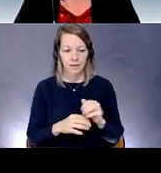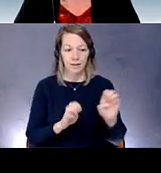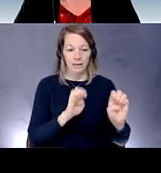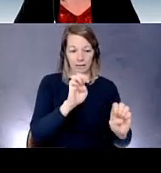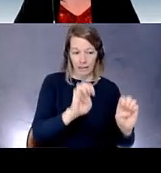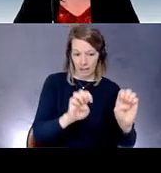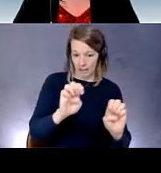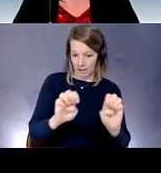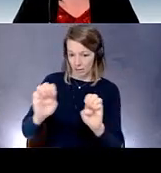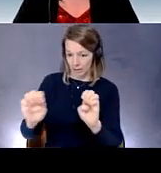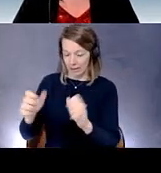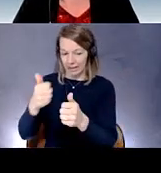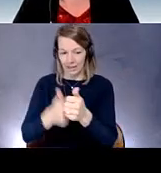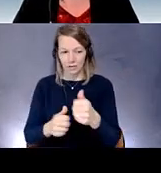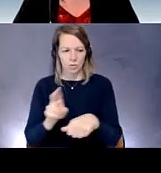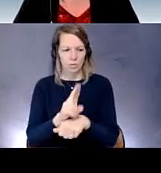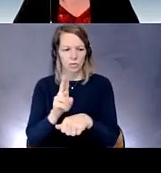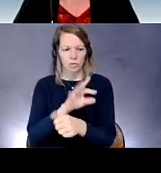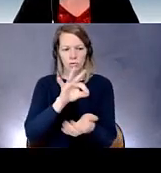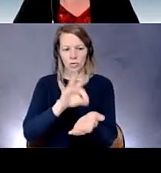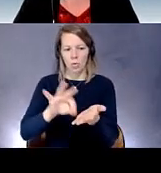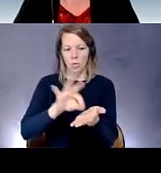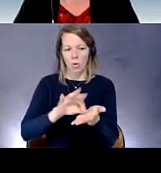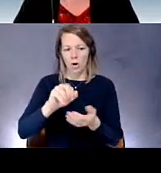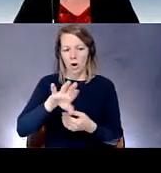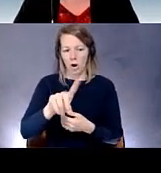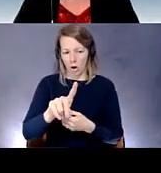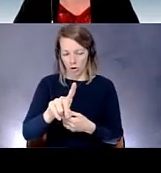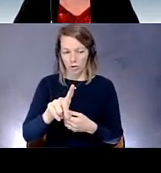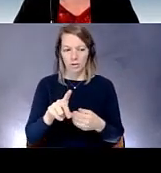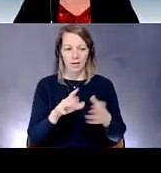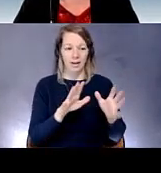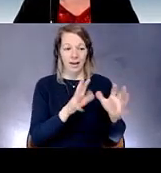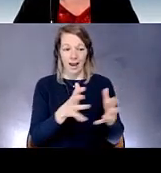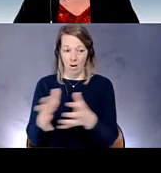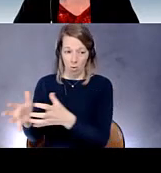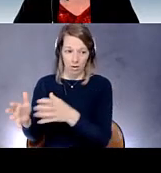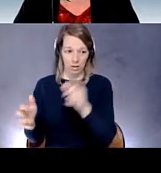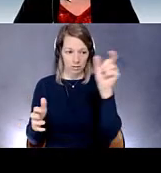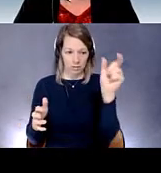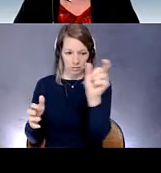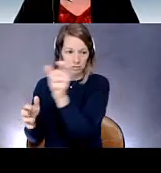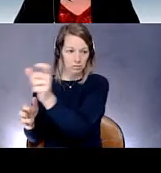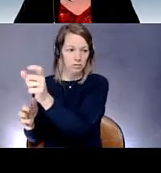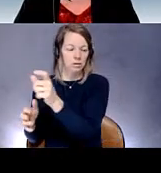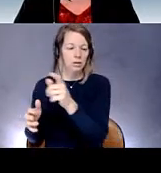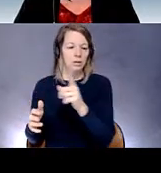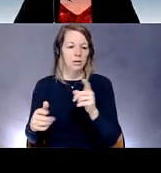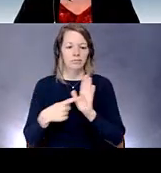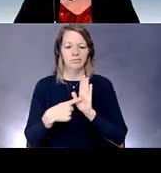hospital using a scorecard. The categories in the scorecard reflect the